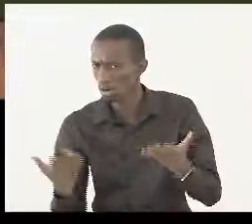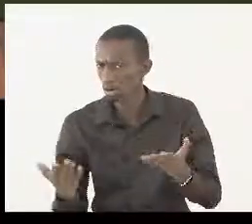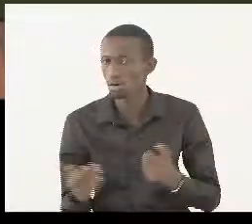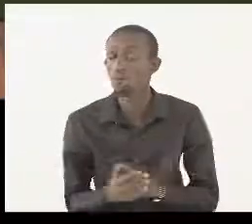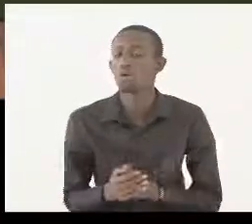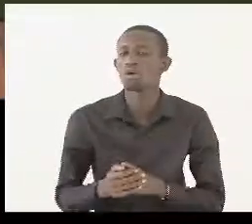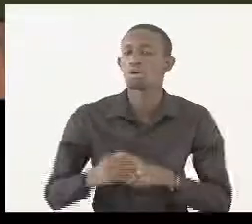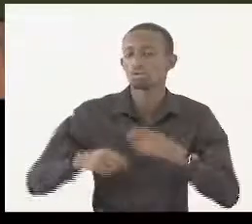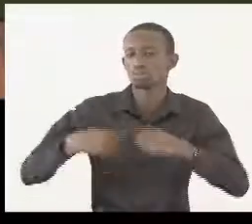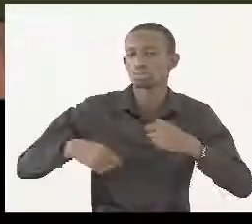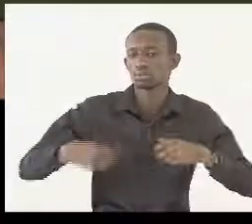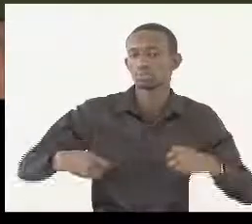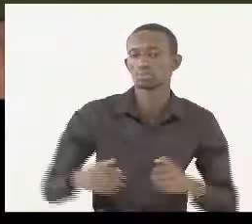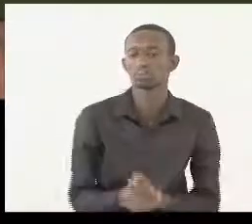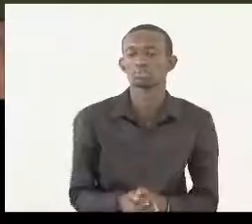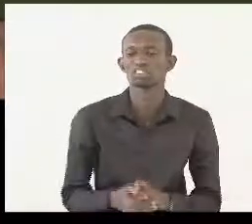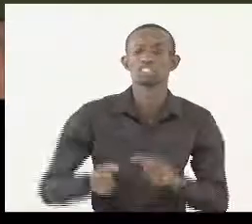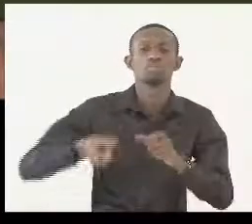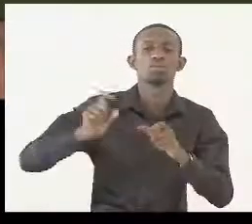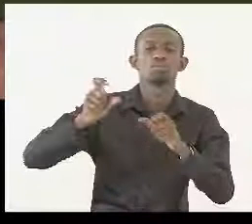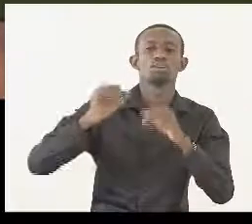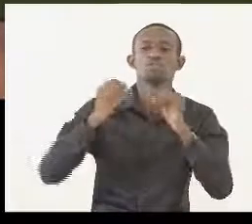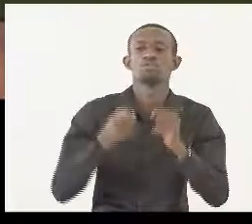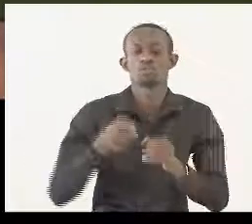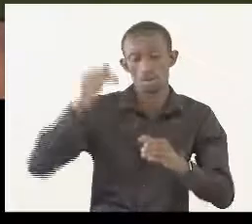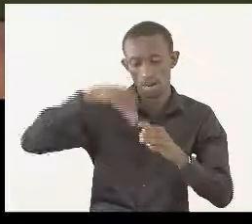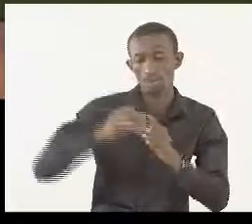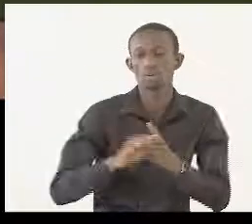the reactivity increases as you move down the group.